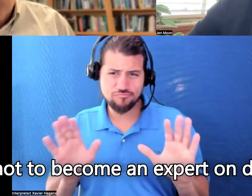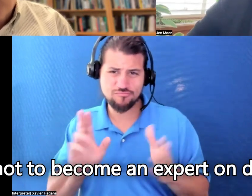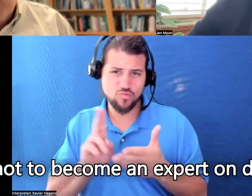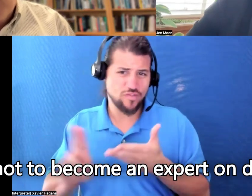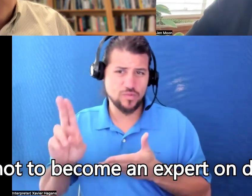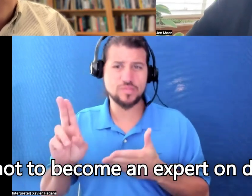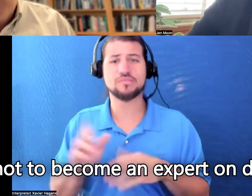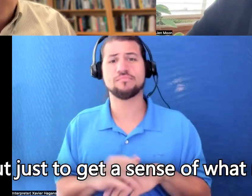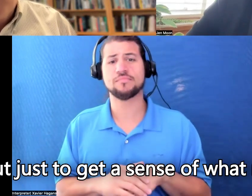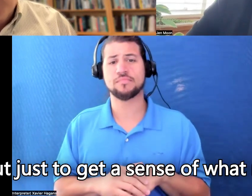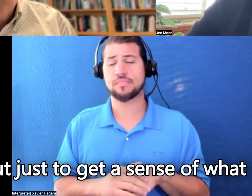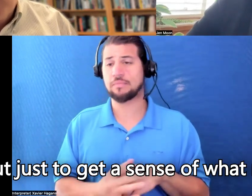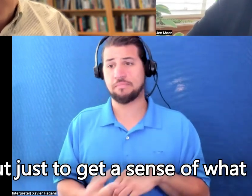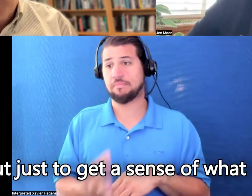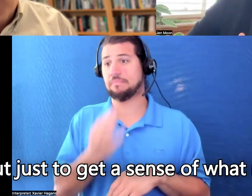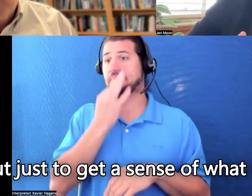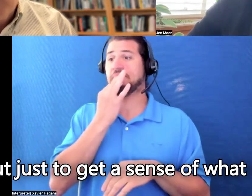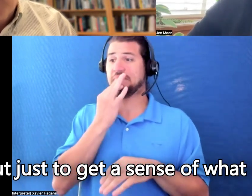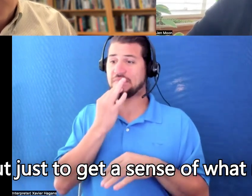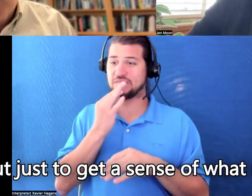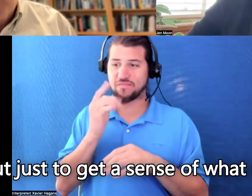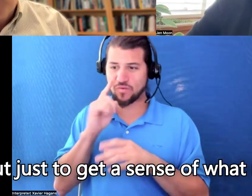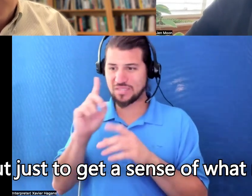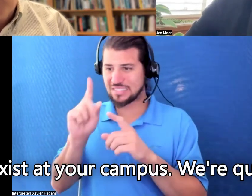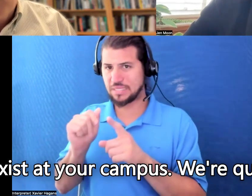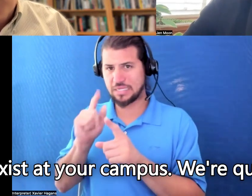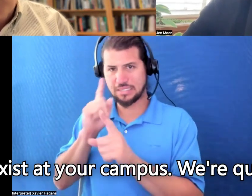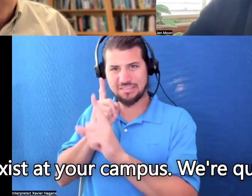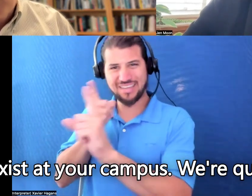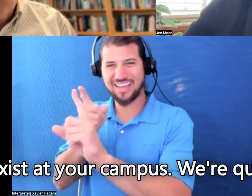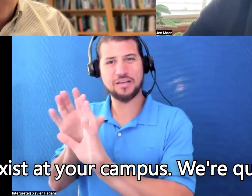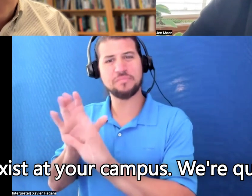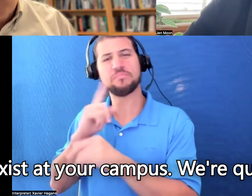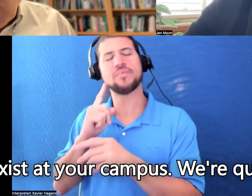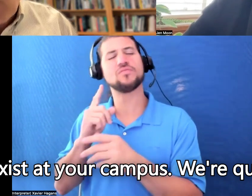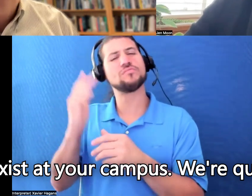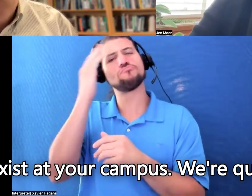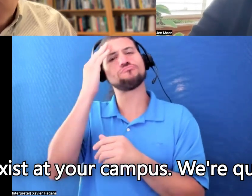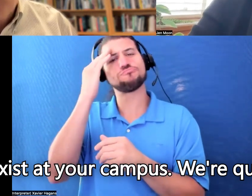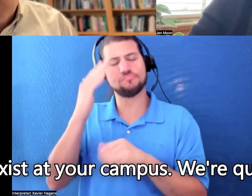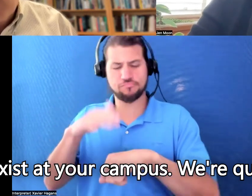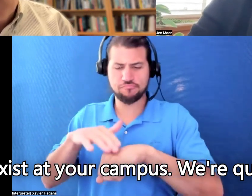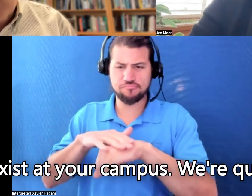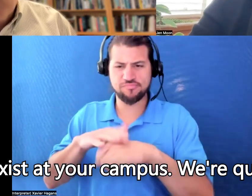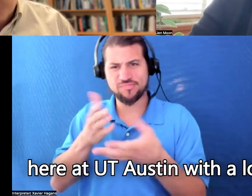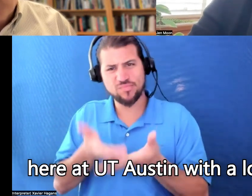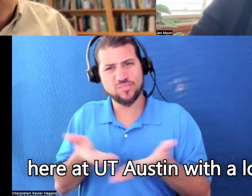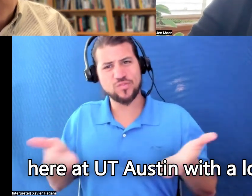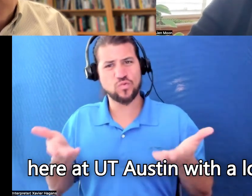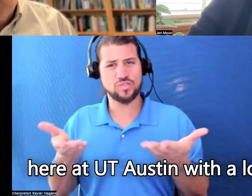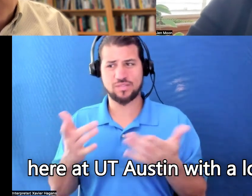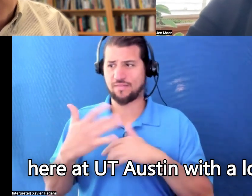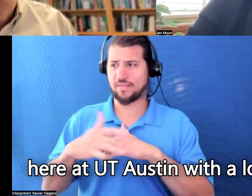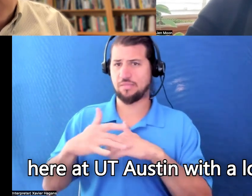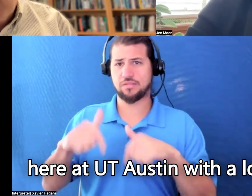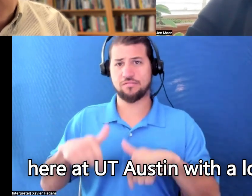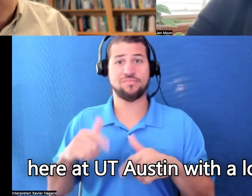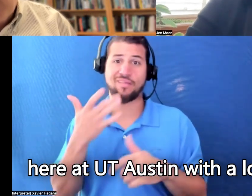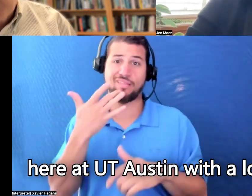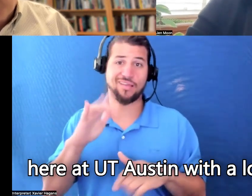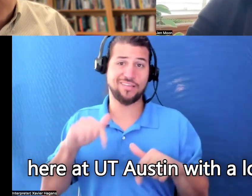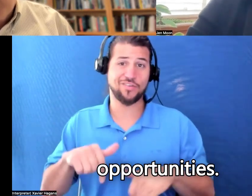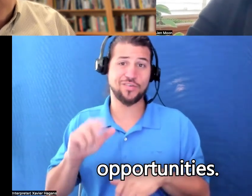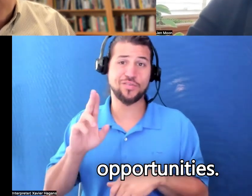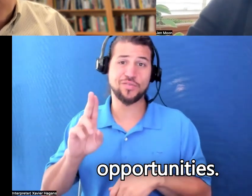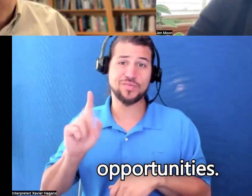an expert on disability, but just to get a sense of what resources exist at your campus. We're quite lucky here at UT